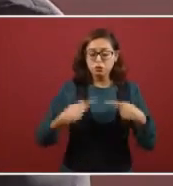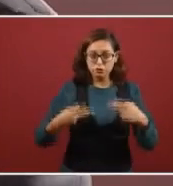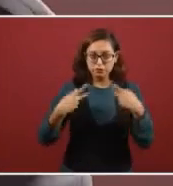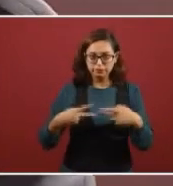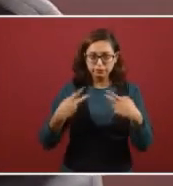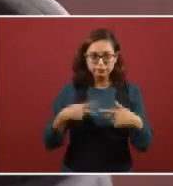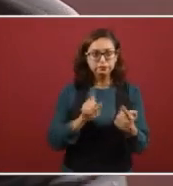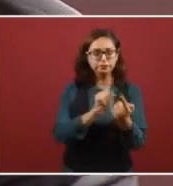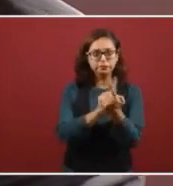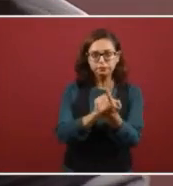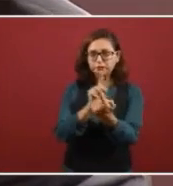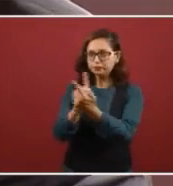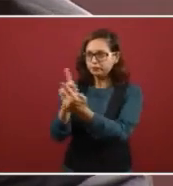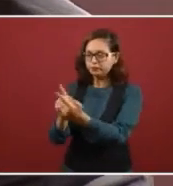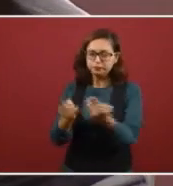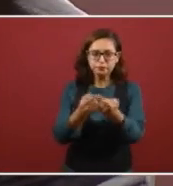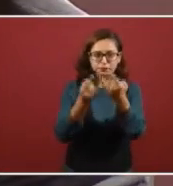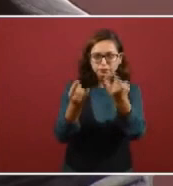were there.